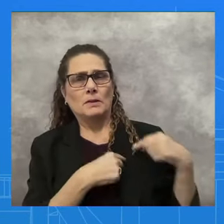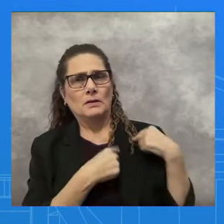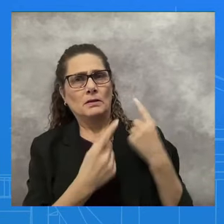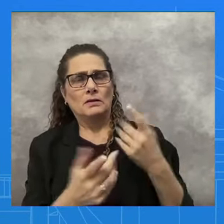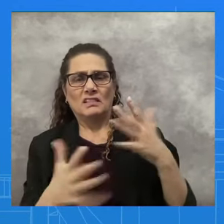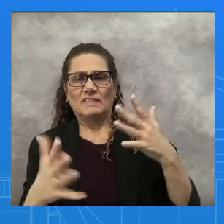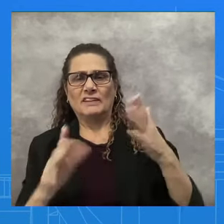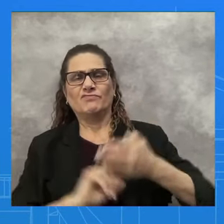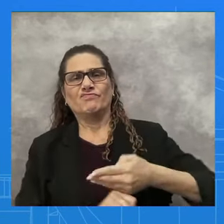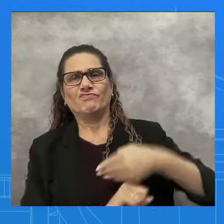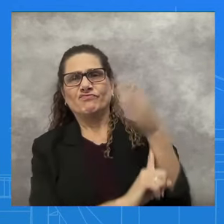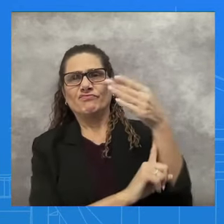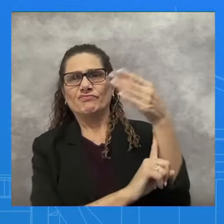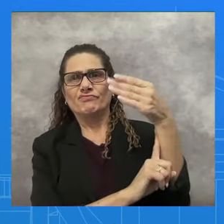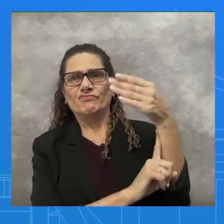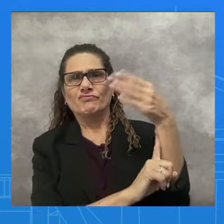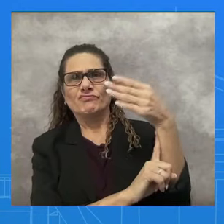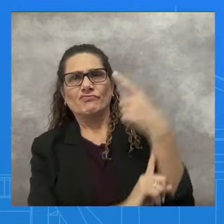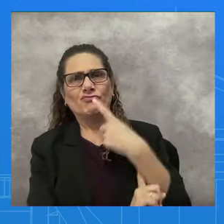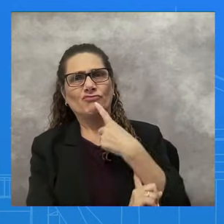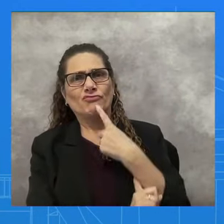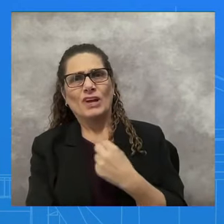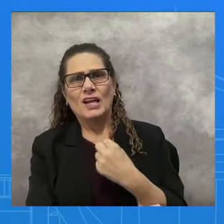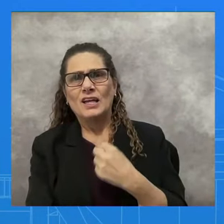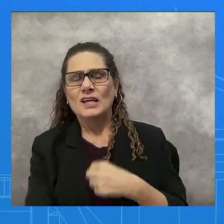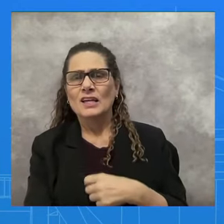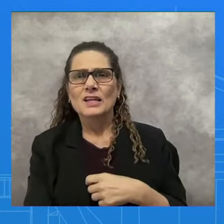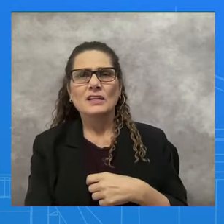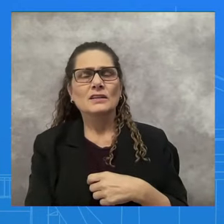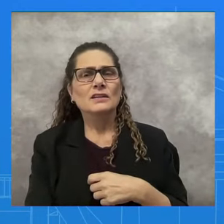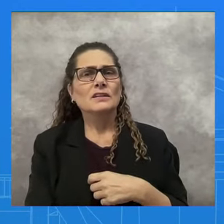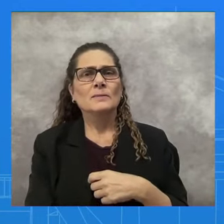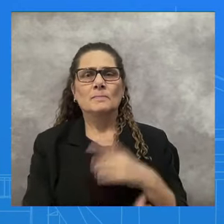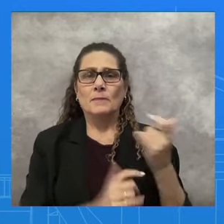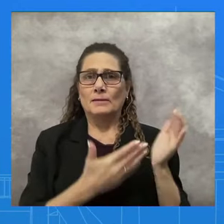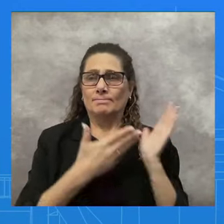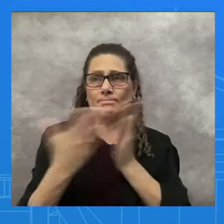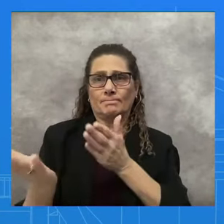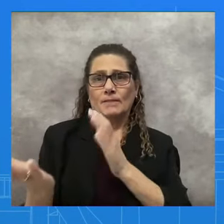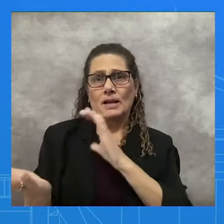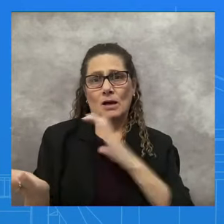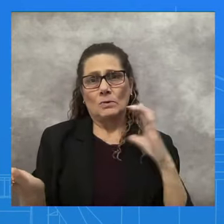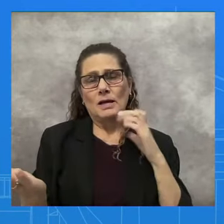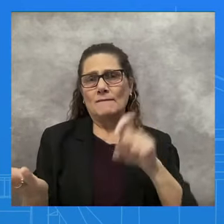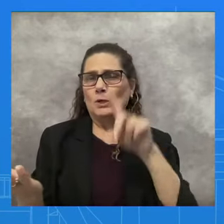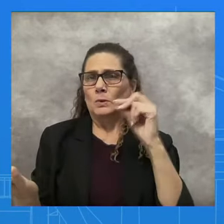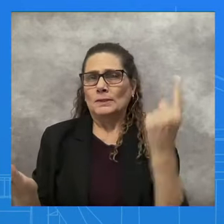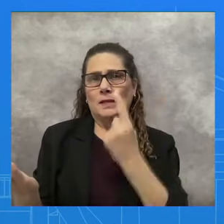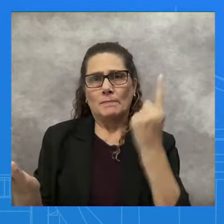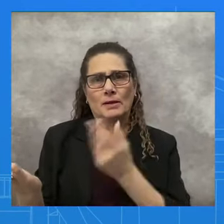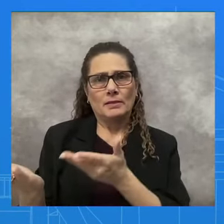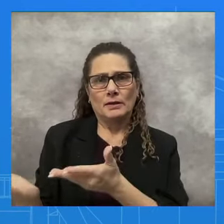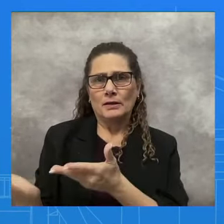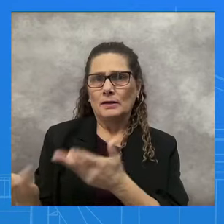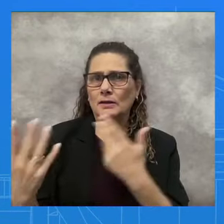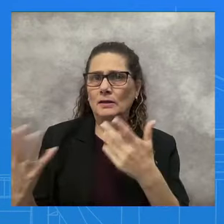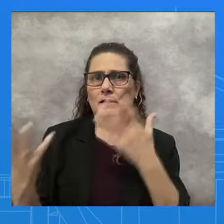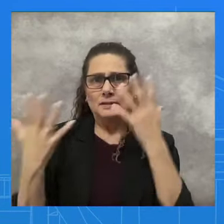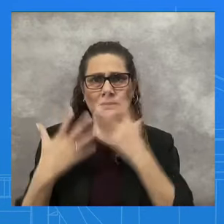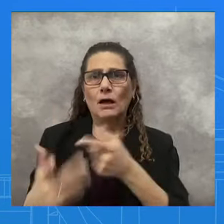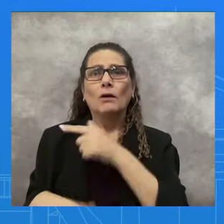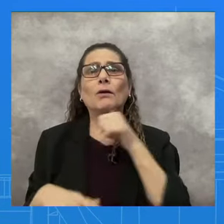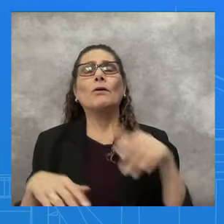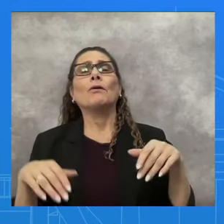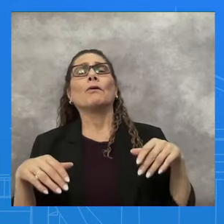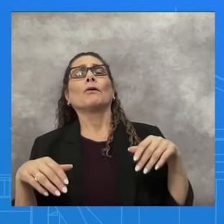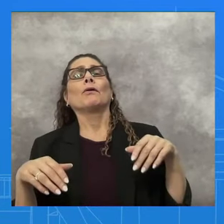act. Congress needs to act. And it is shameful that we have not seen more action on this. We need to